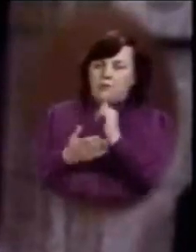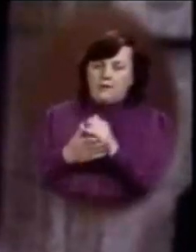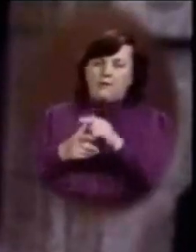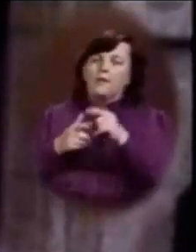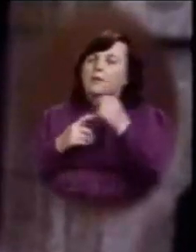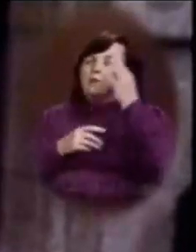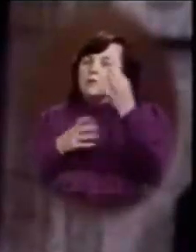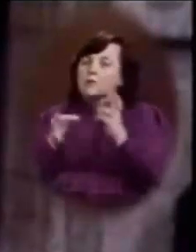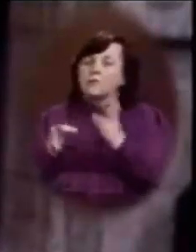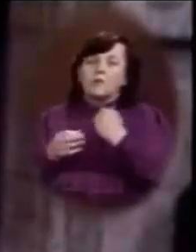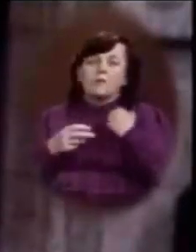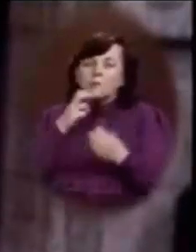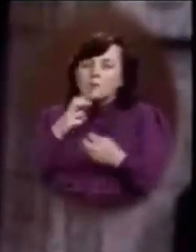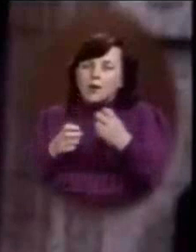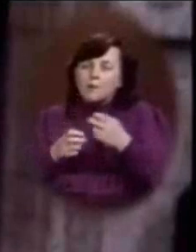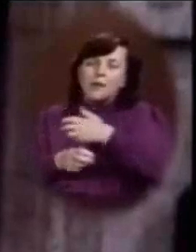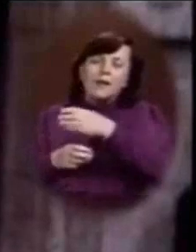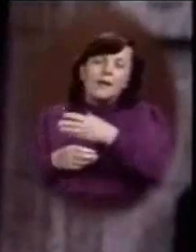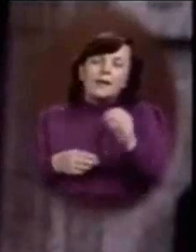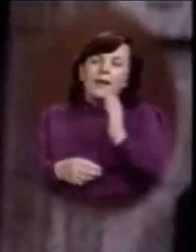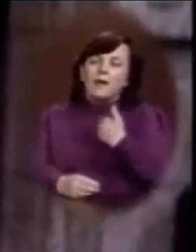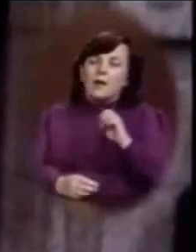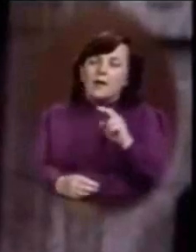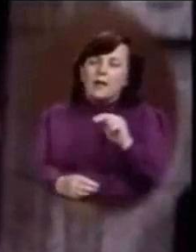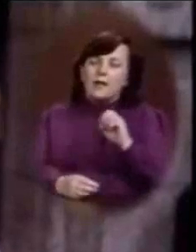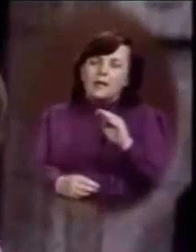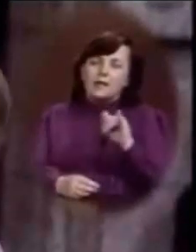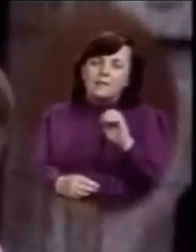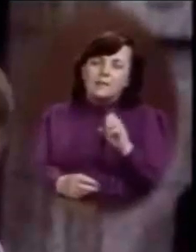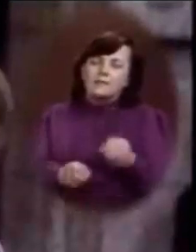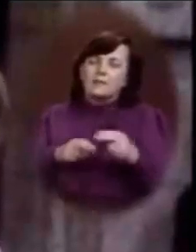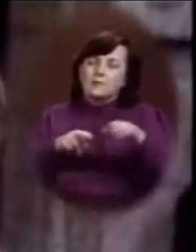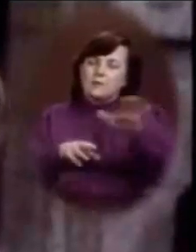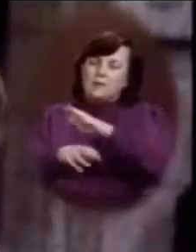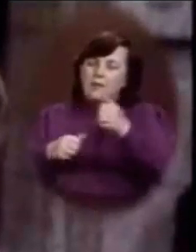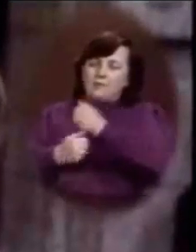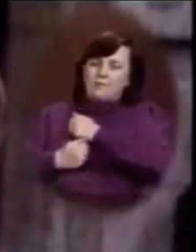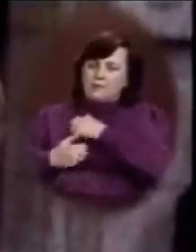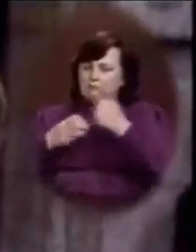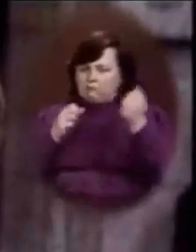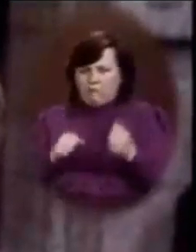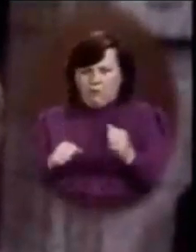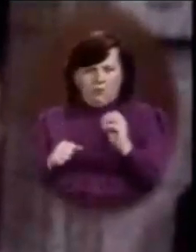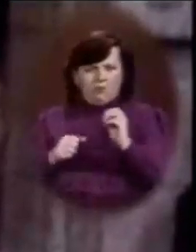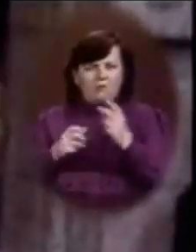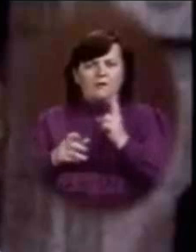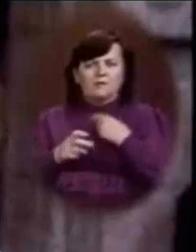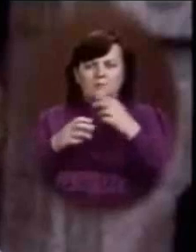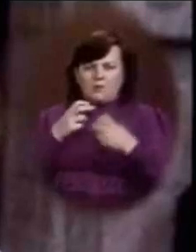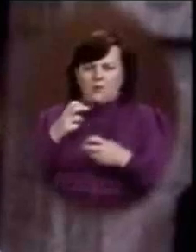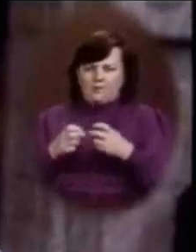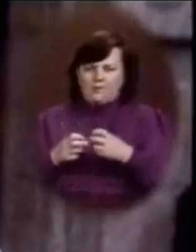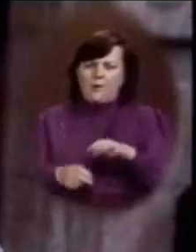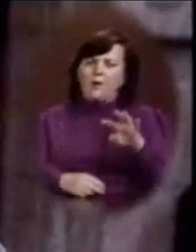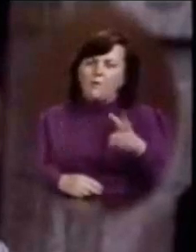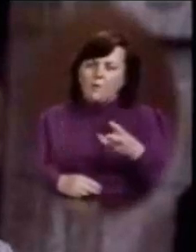are continuing to increase their military strength. And fourth, we are in a position to welcome the changes